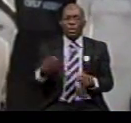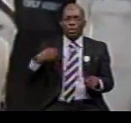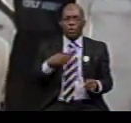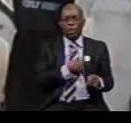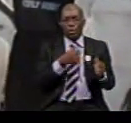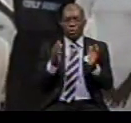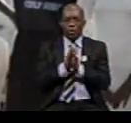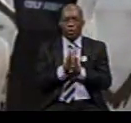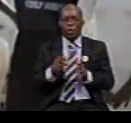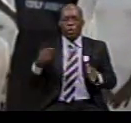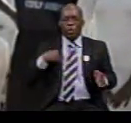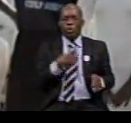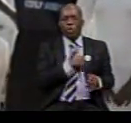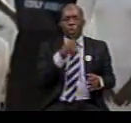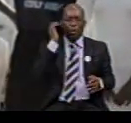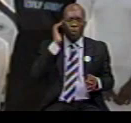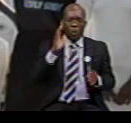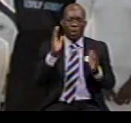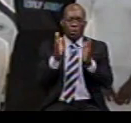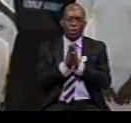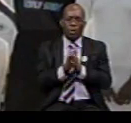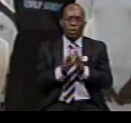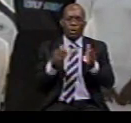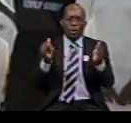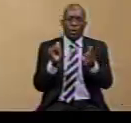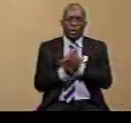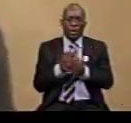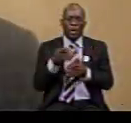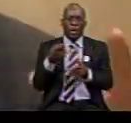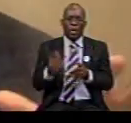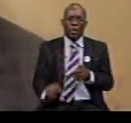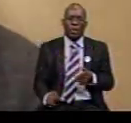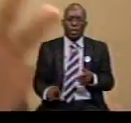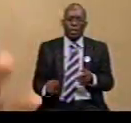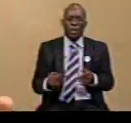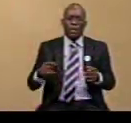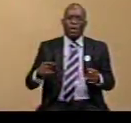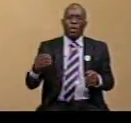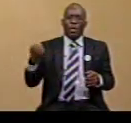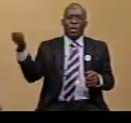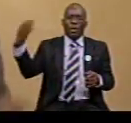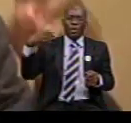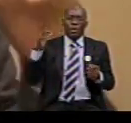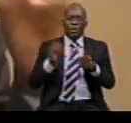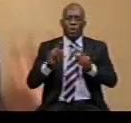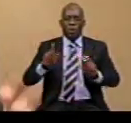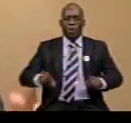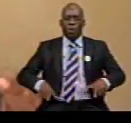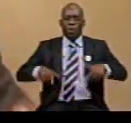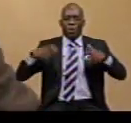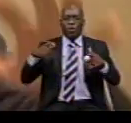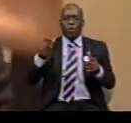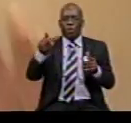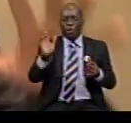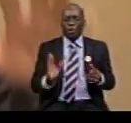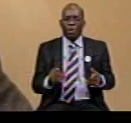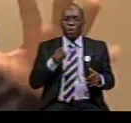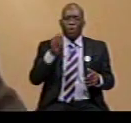pray that the grace for believers to continue to live for God. You are going to pray for yourself. You are going to pray